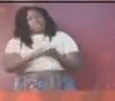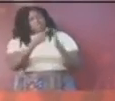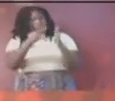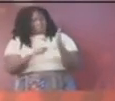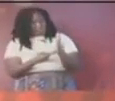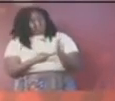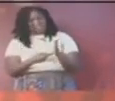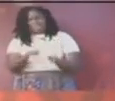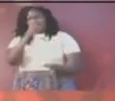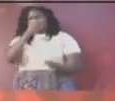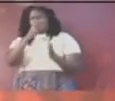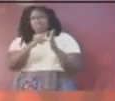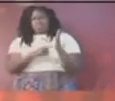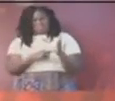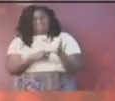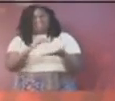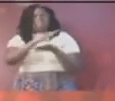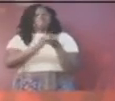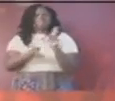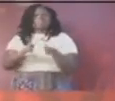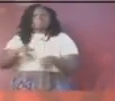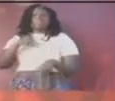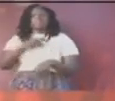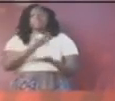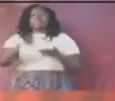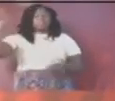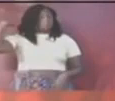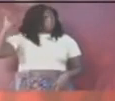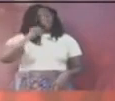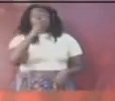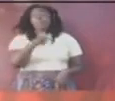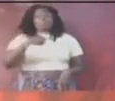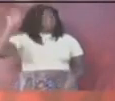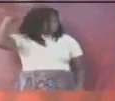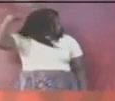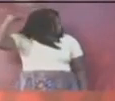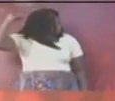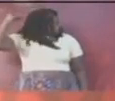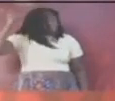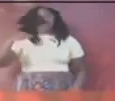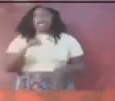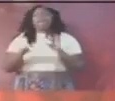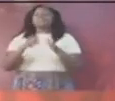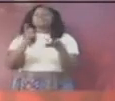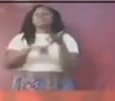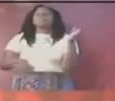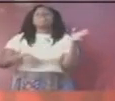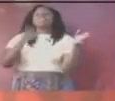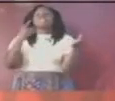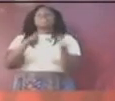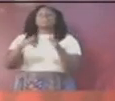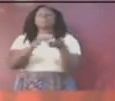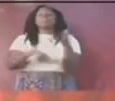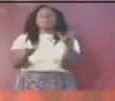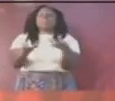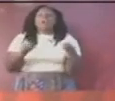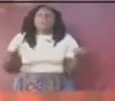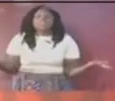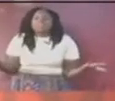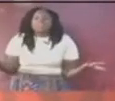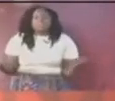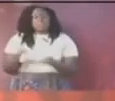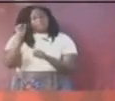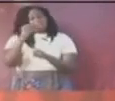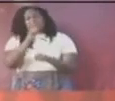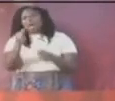being exempt from these restrictions, being the exceptions to the rule, trying to find ways to beat the system, so to speak. But